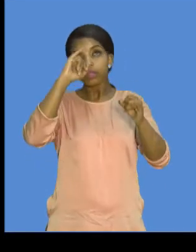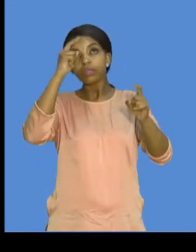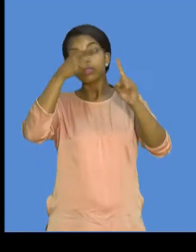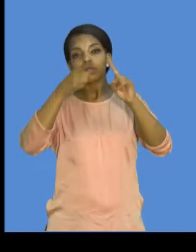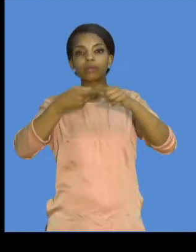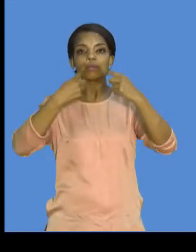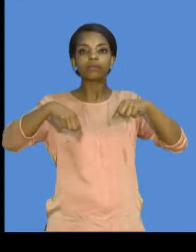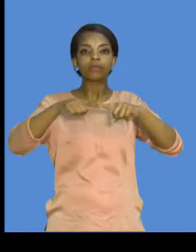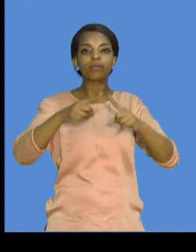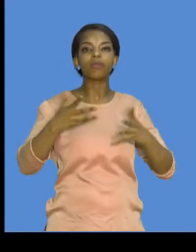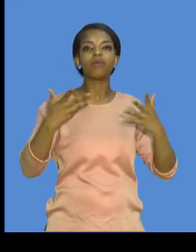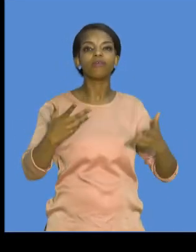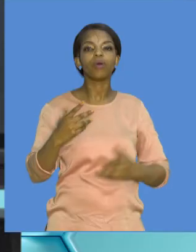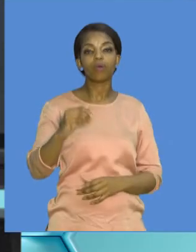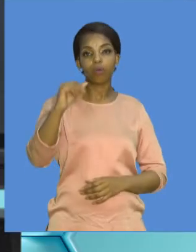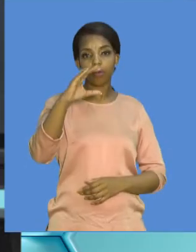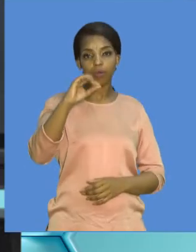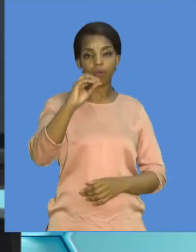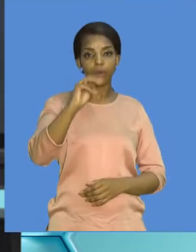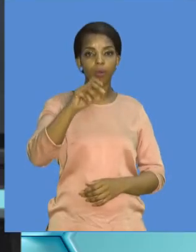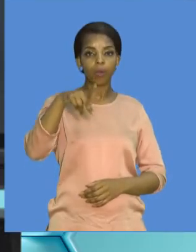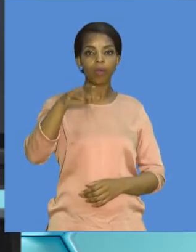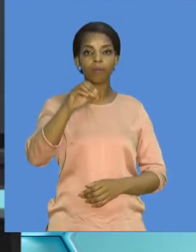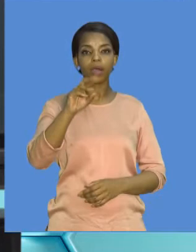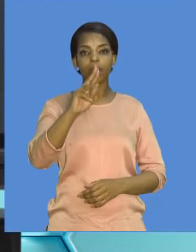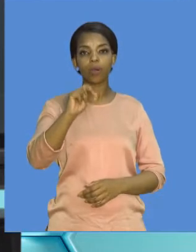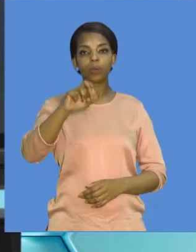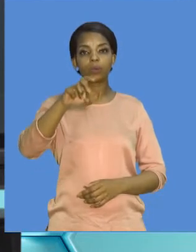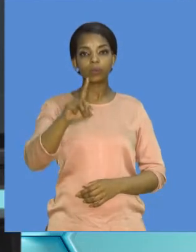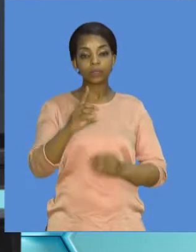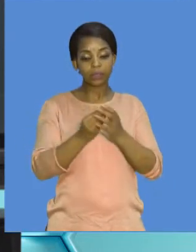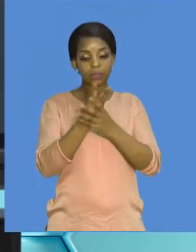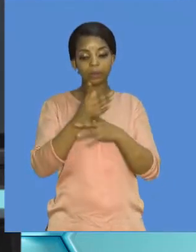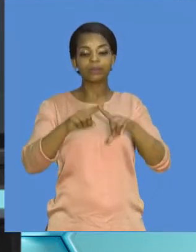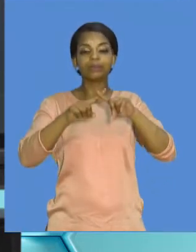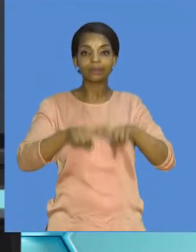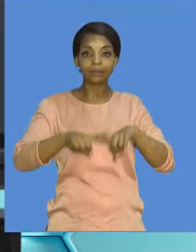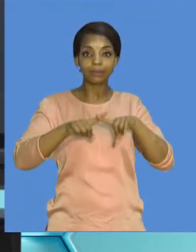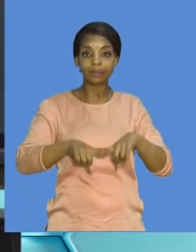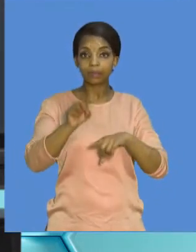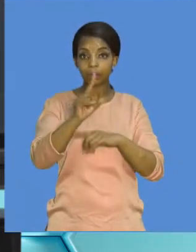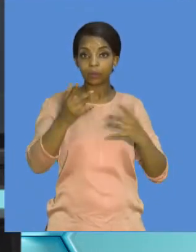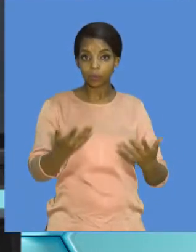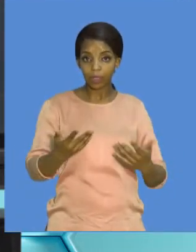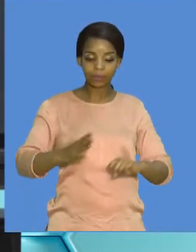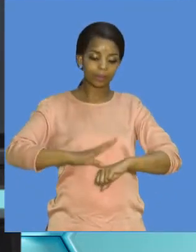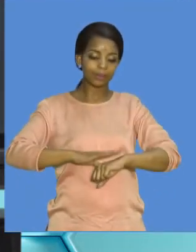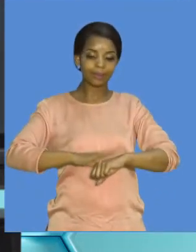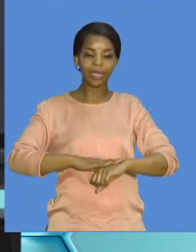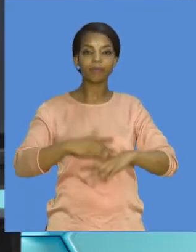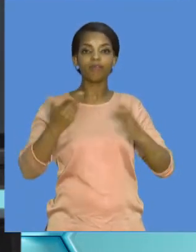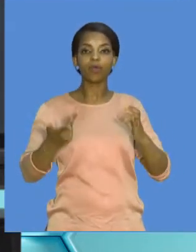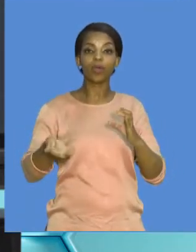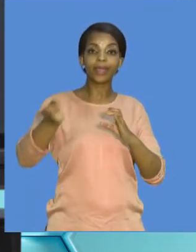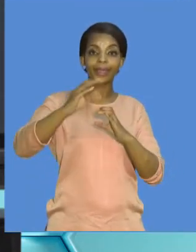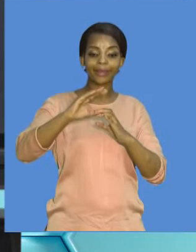growth. Compound growth depends greatly on the time of investment or of the growth that you're